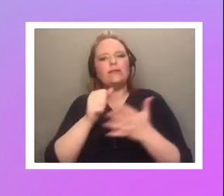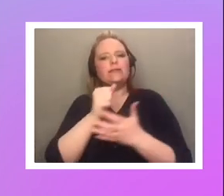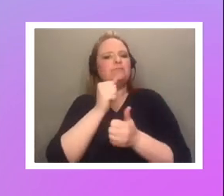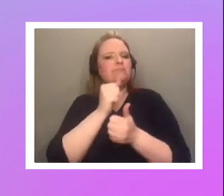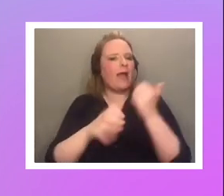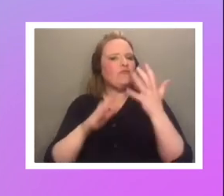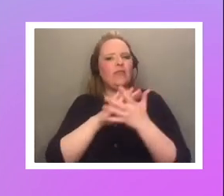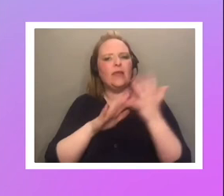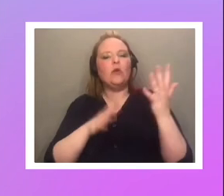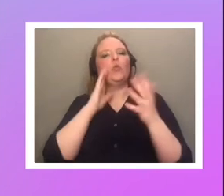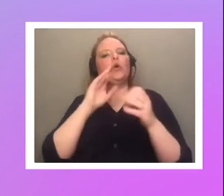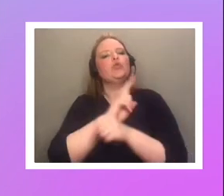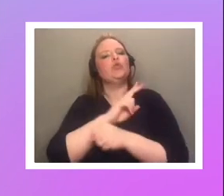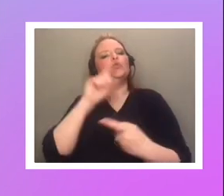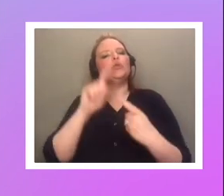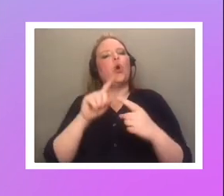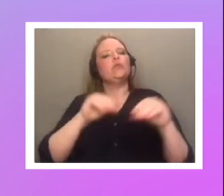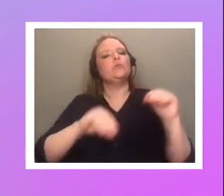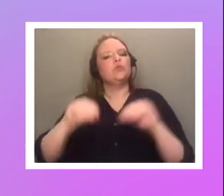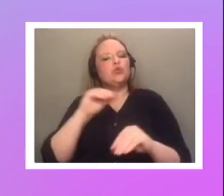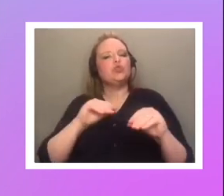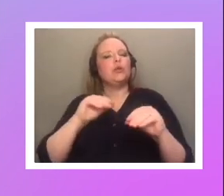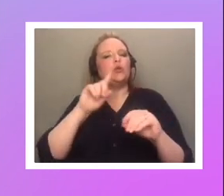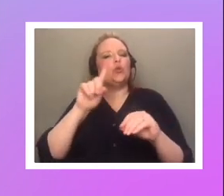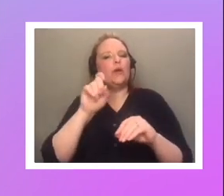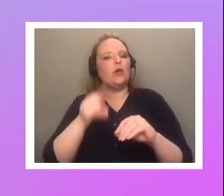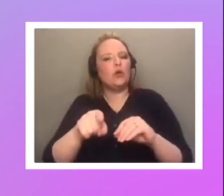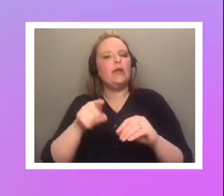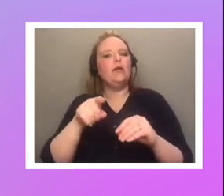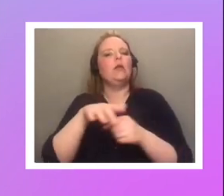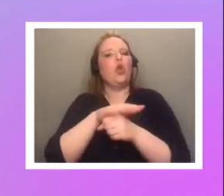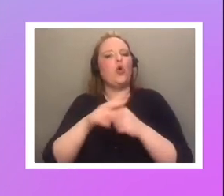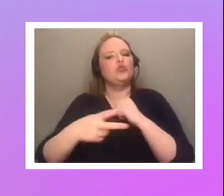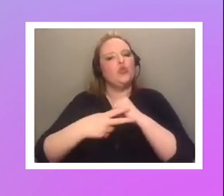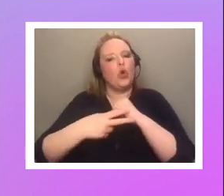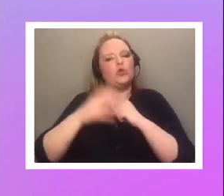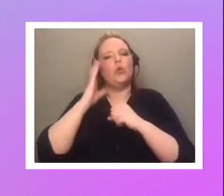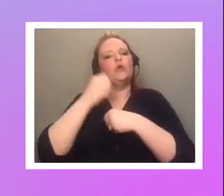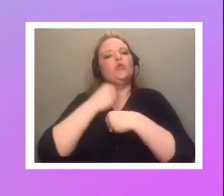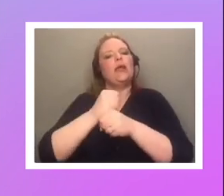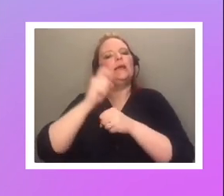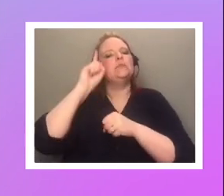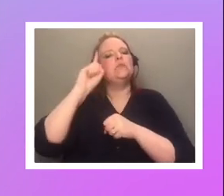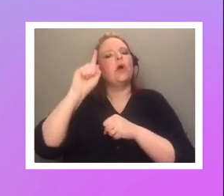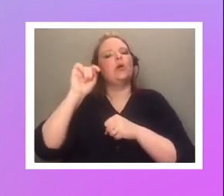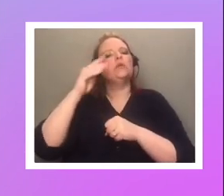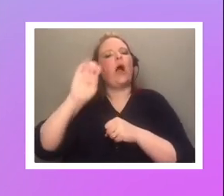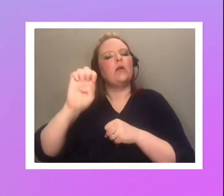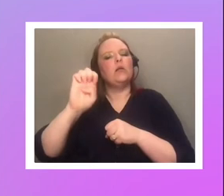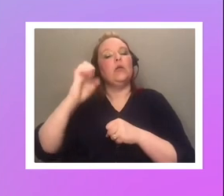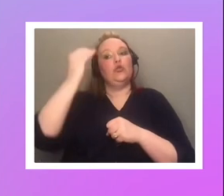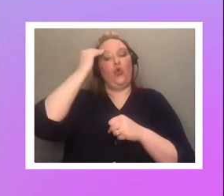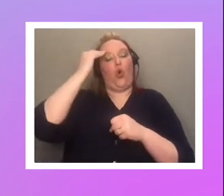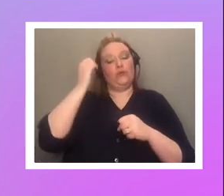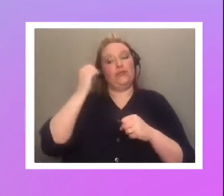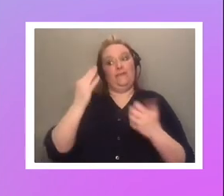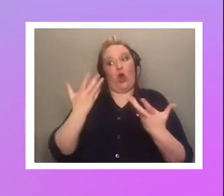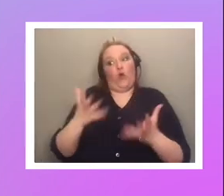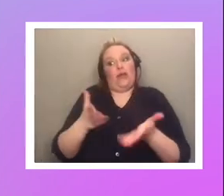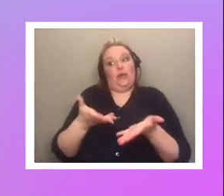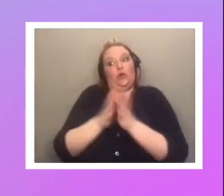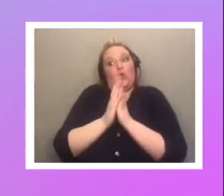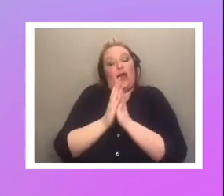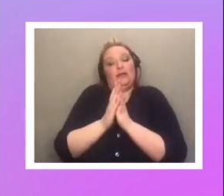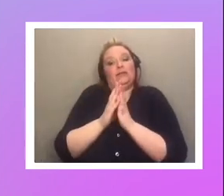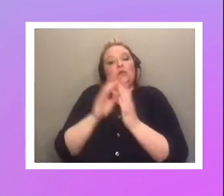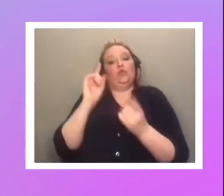things like reduced motion, the reduced motion query, and local storage to make a smart toggle that knows if you've already requested reduced motion from